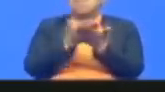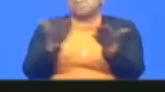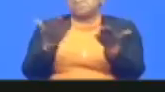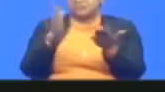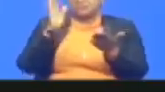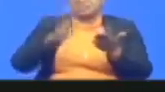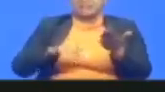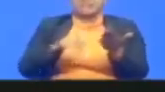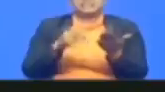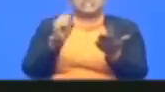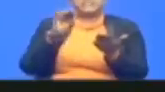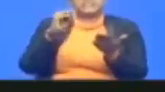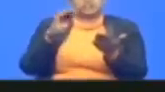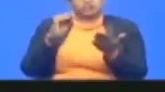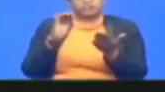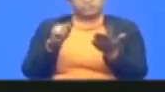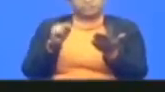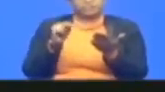certification.